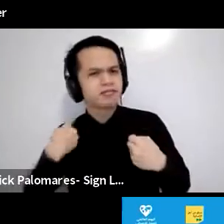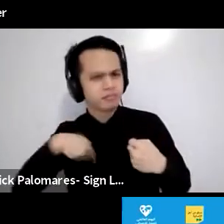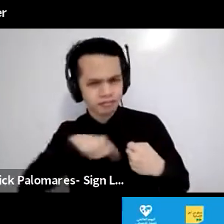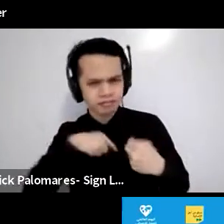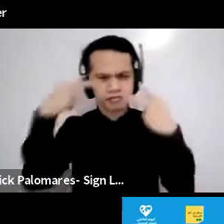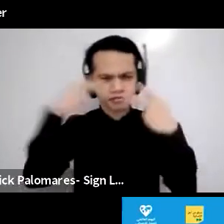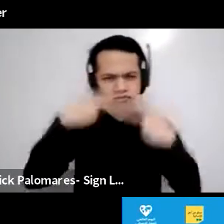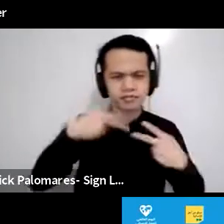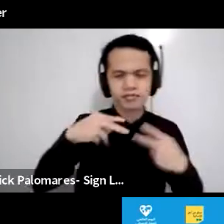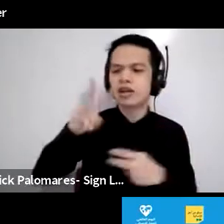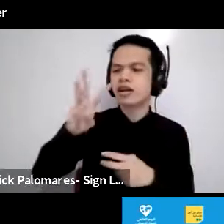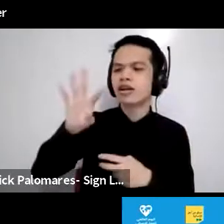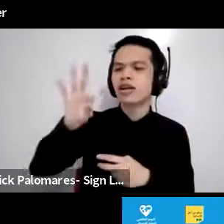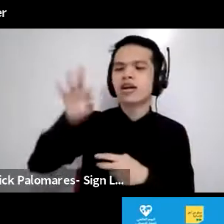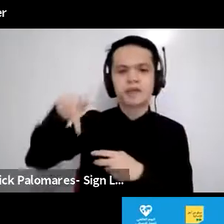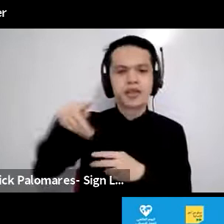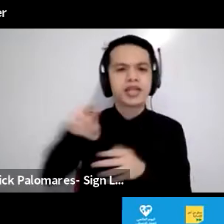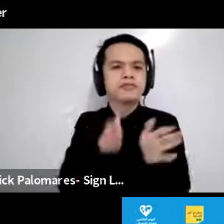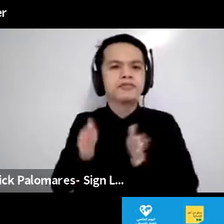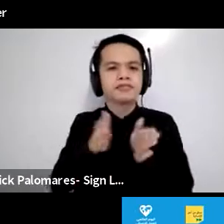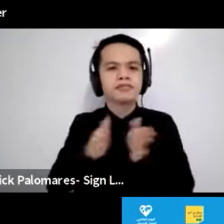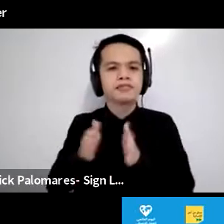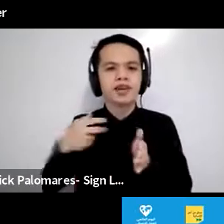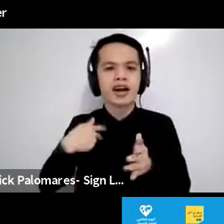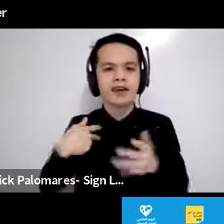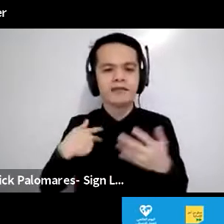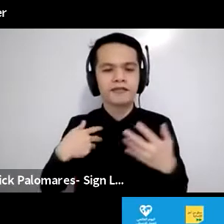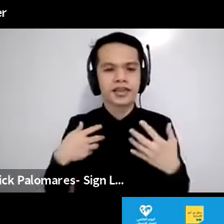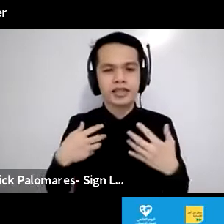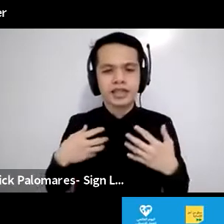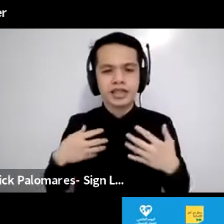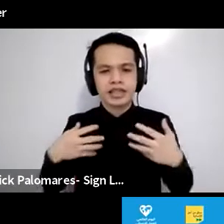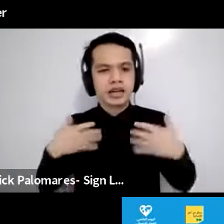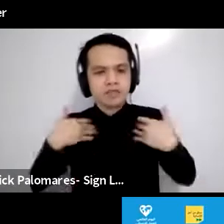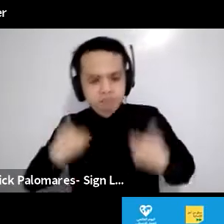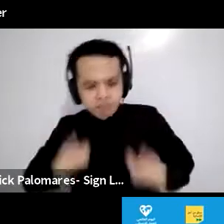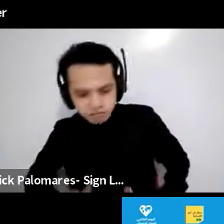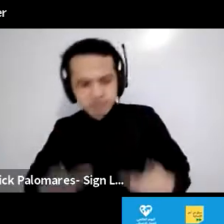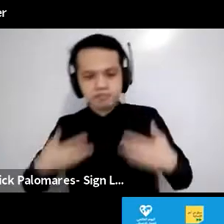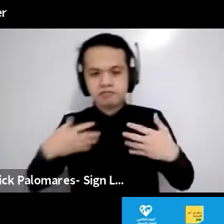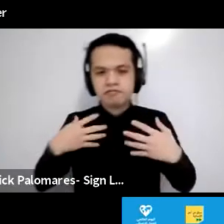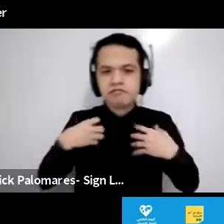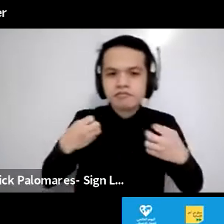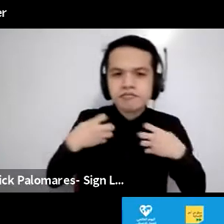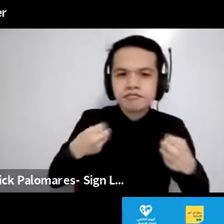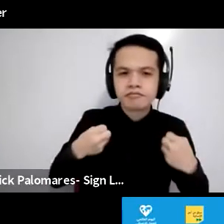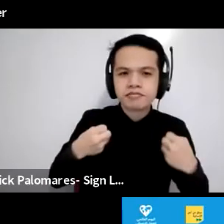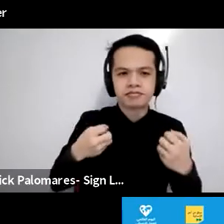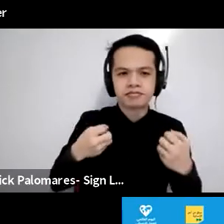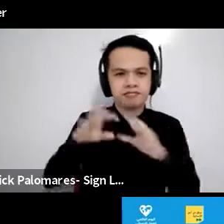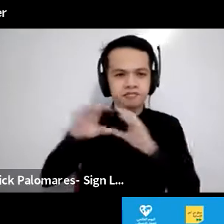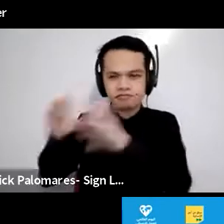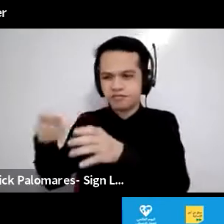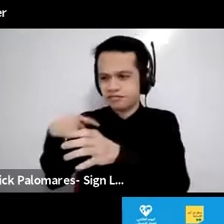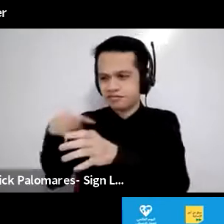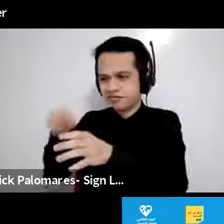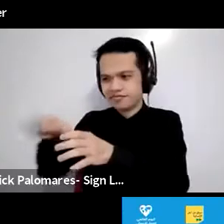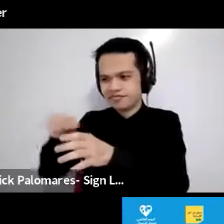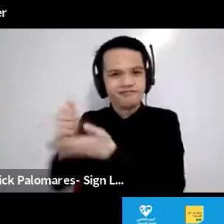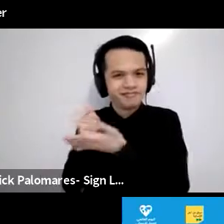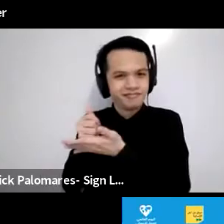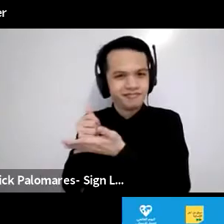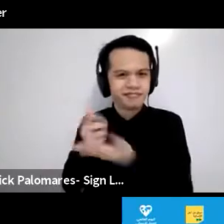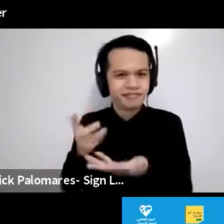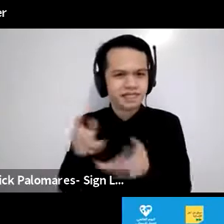WFP organized its wellness well-being unit. So I think most of you as well